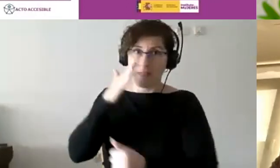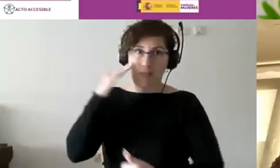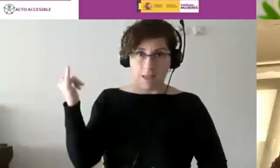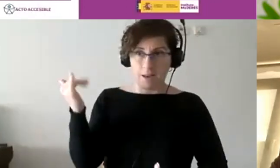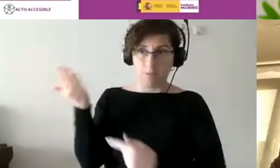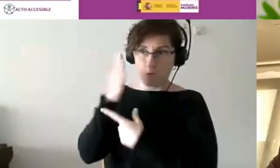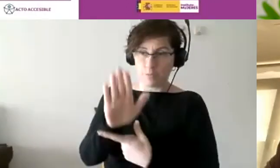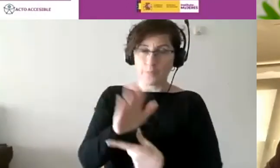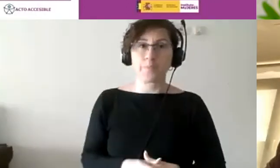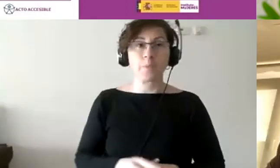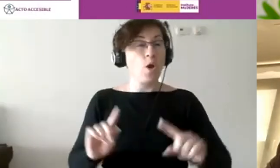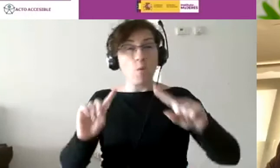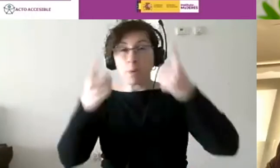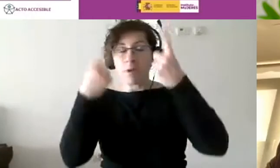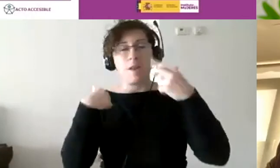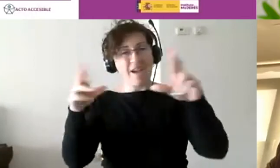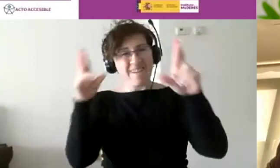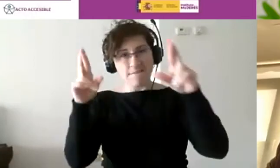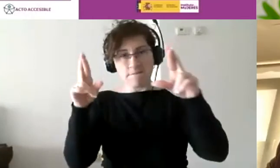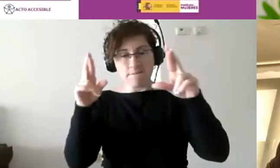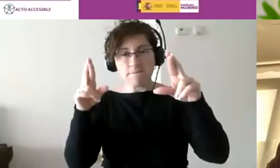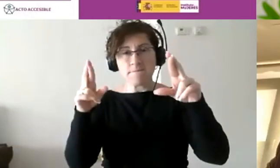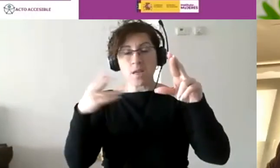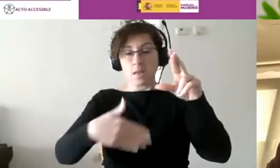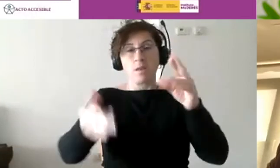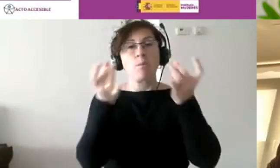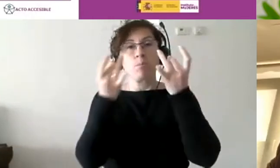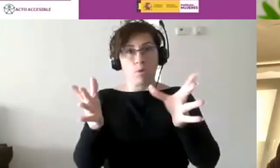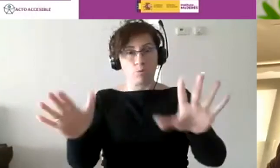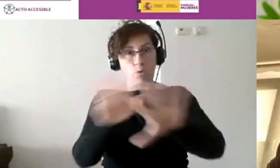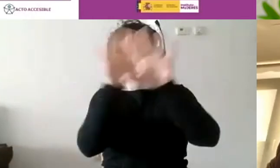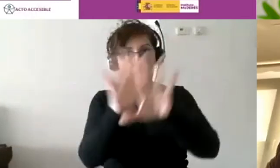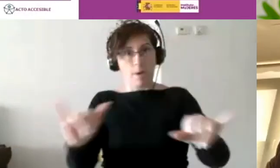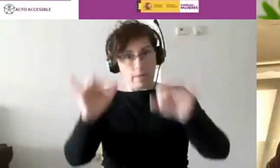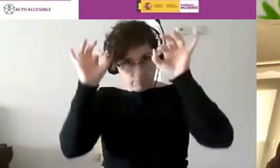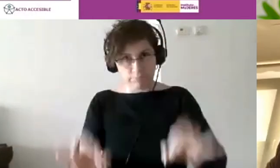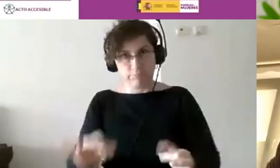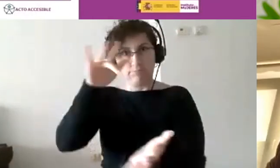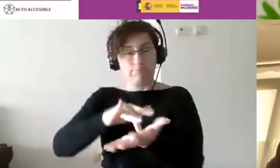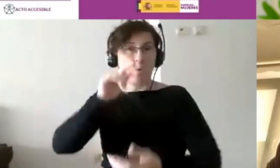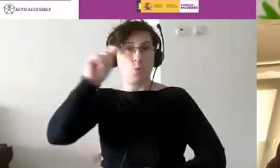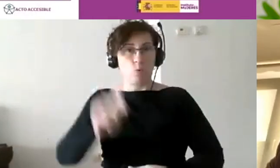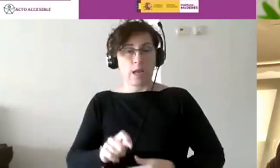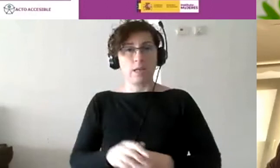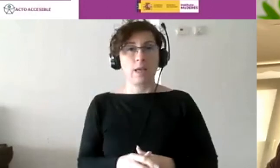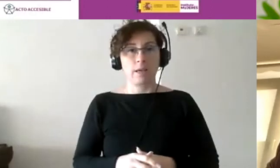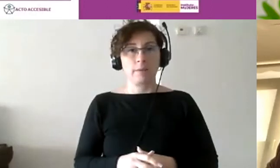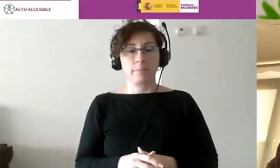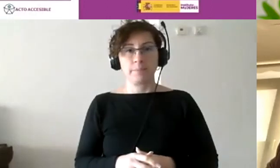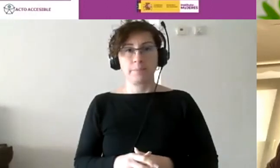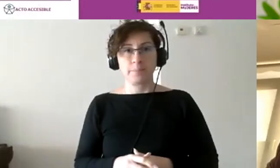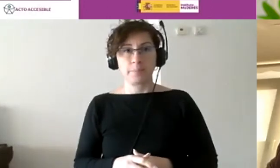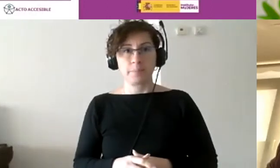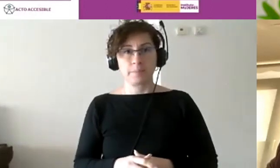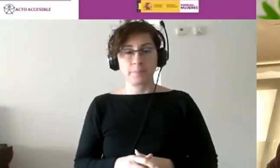much to you all. Thank you, my dear Anna. So first of all, I want to wish that peace comes